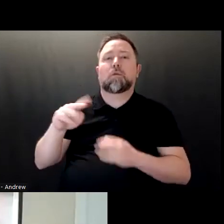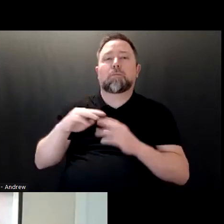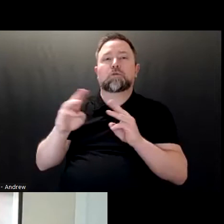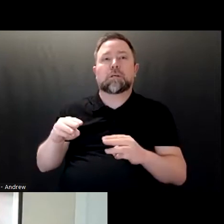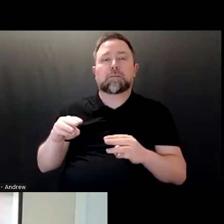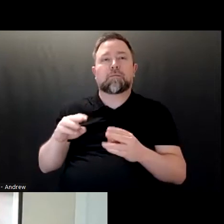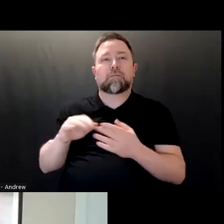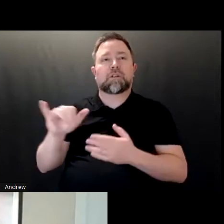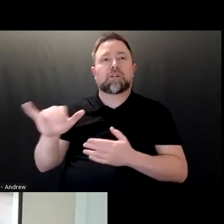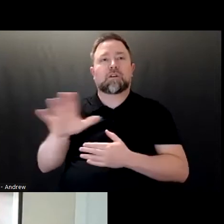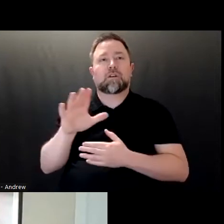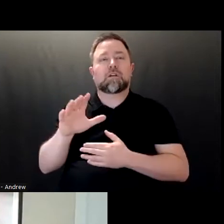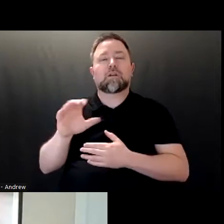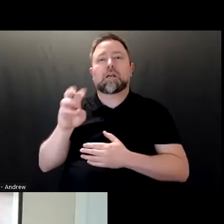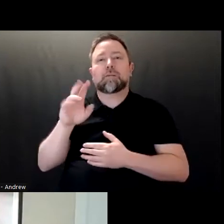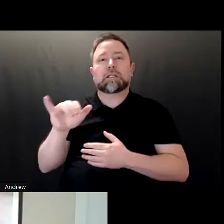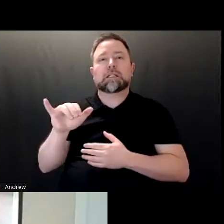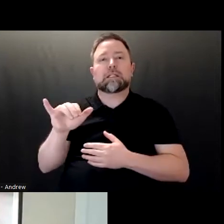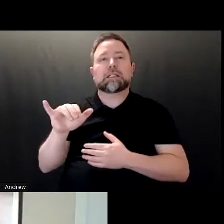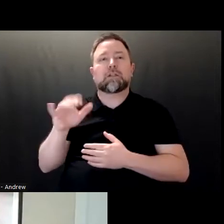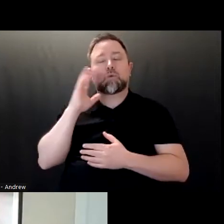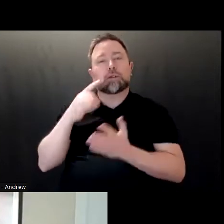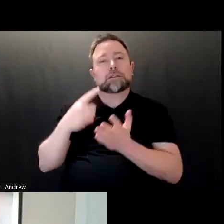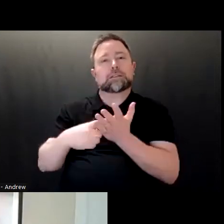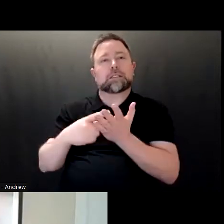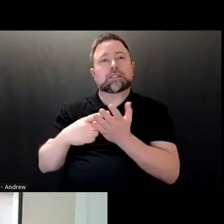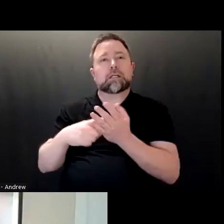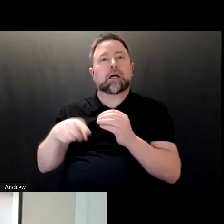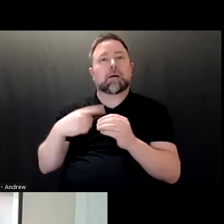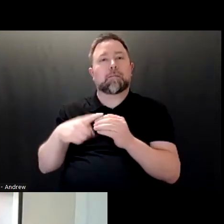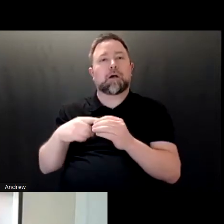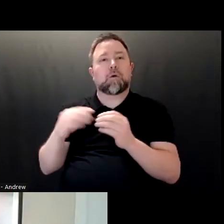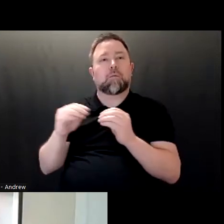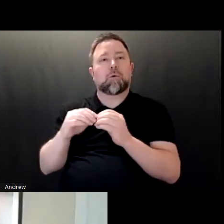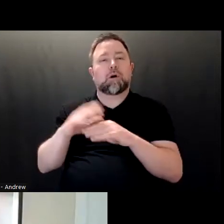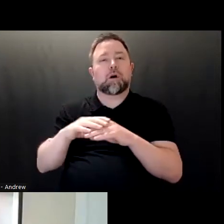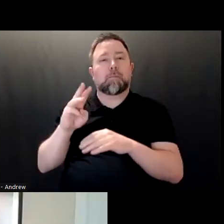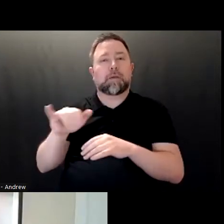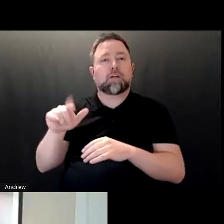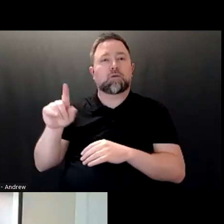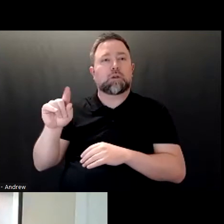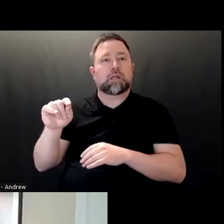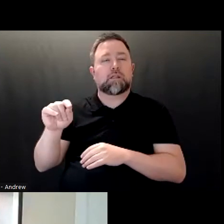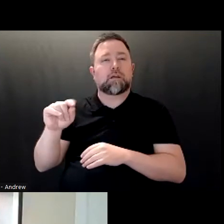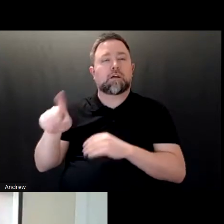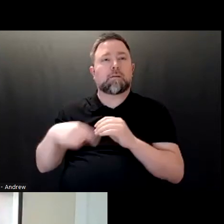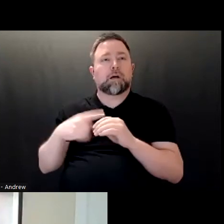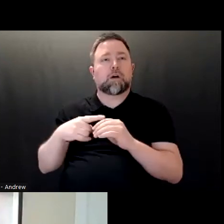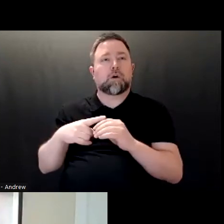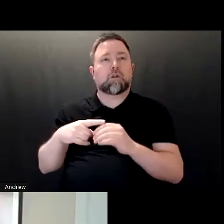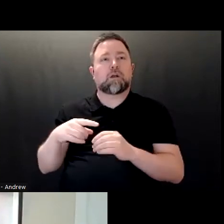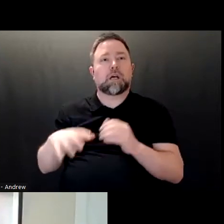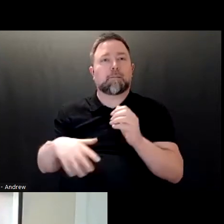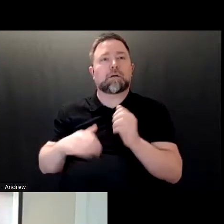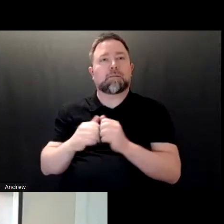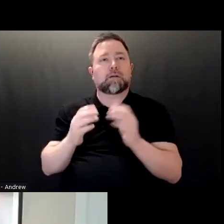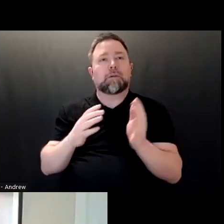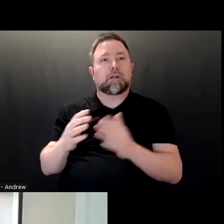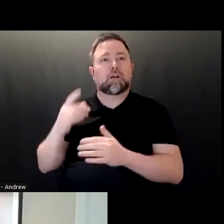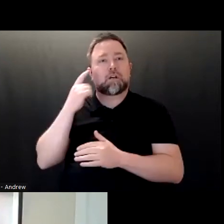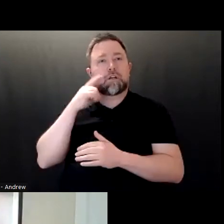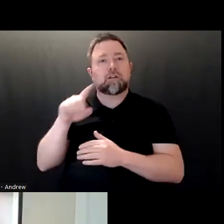the decision to leave the city and move into a more rural space and sort of be